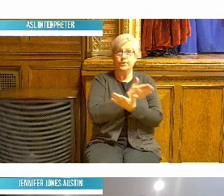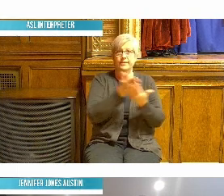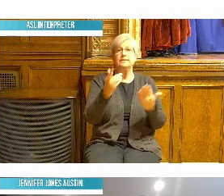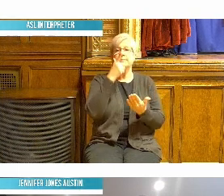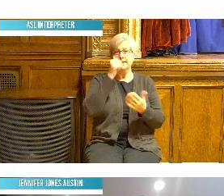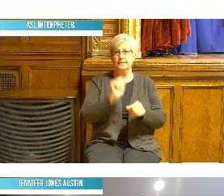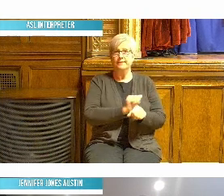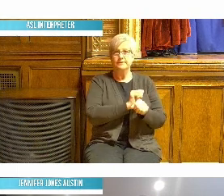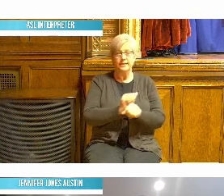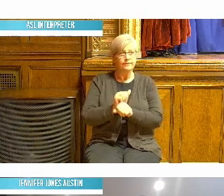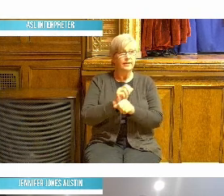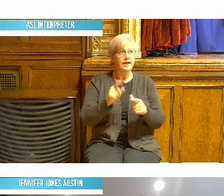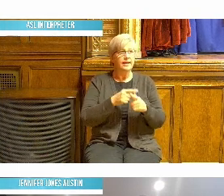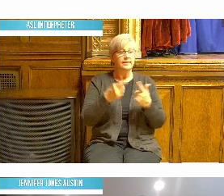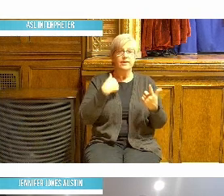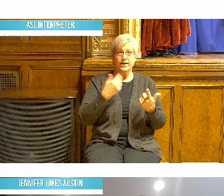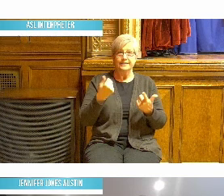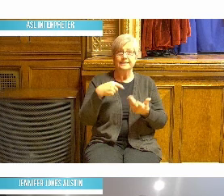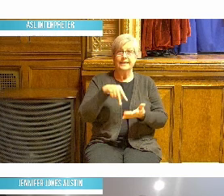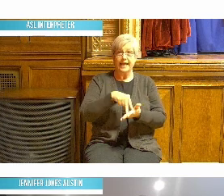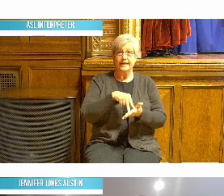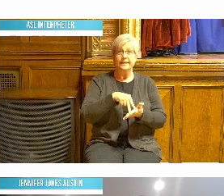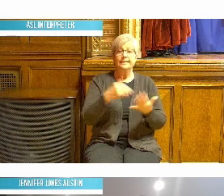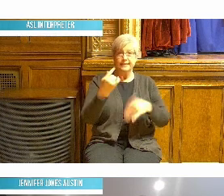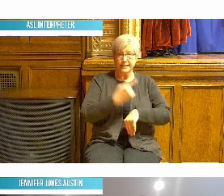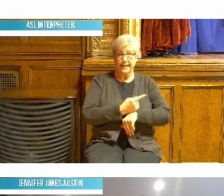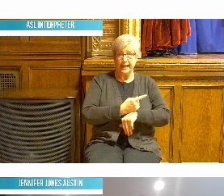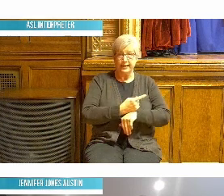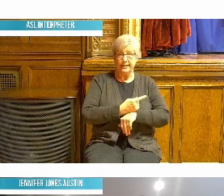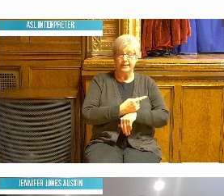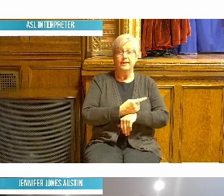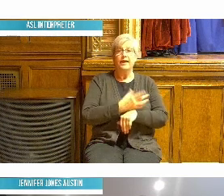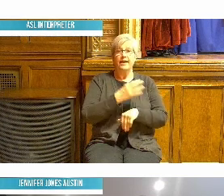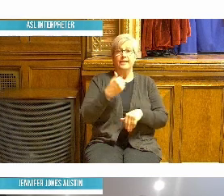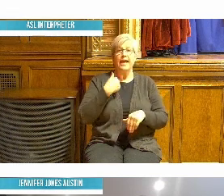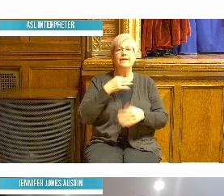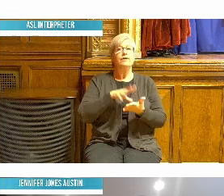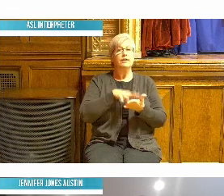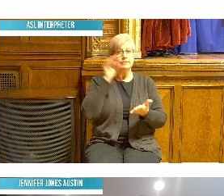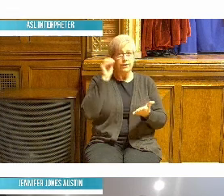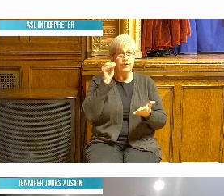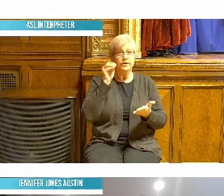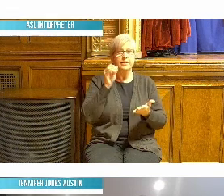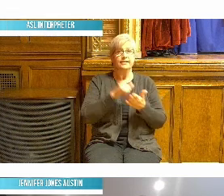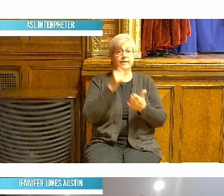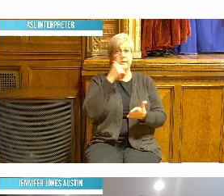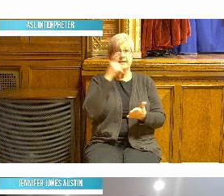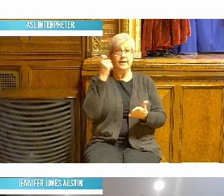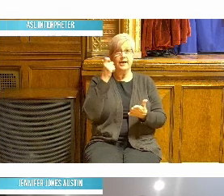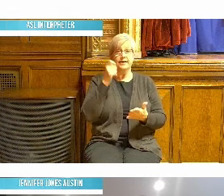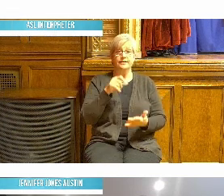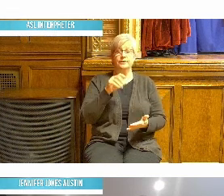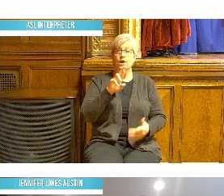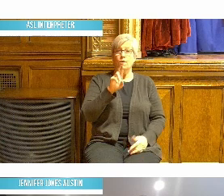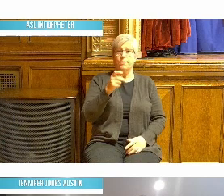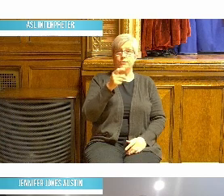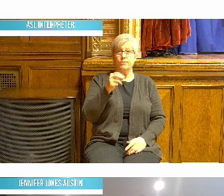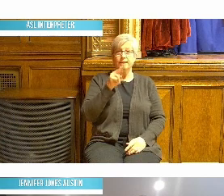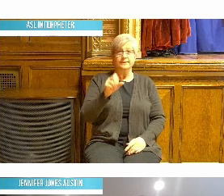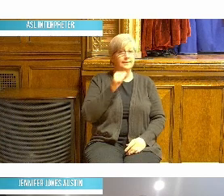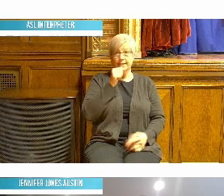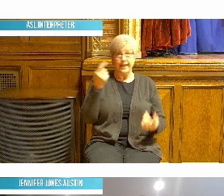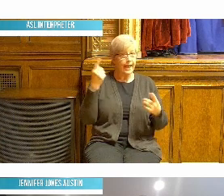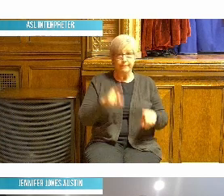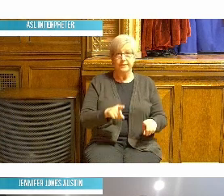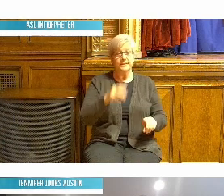because of slavery, and that are standing today and have learned that because of reparations that did not